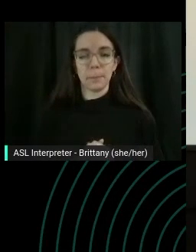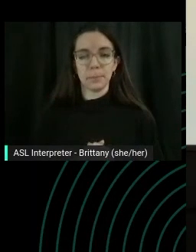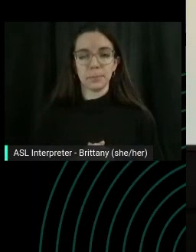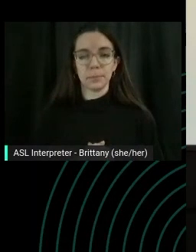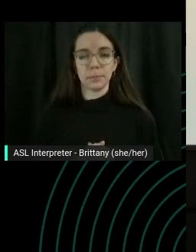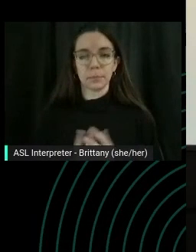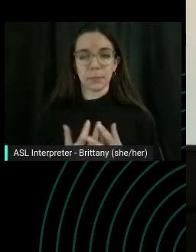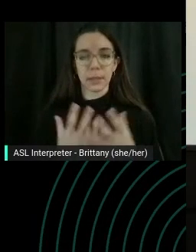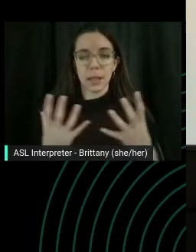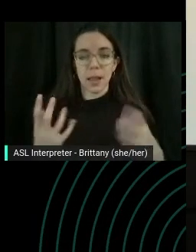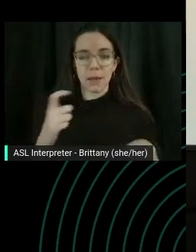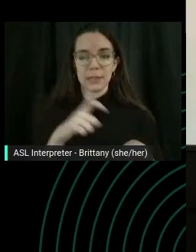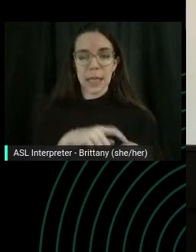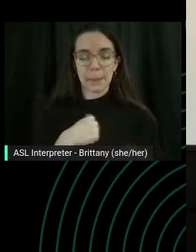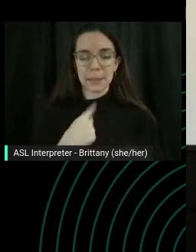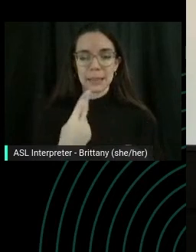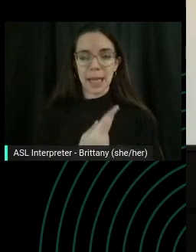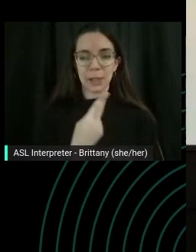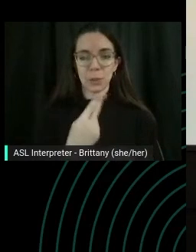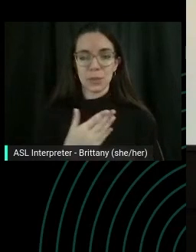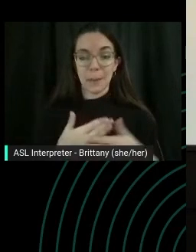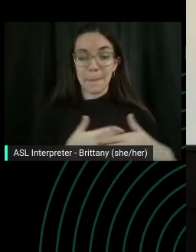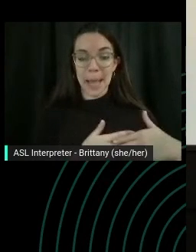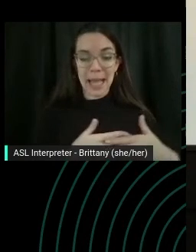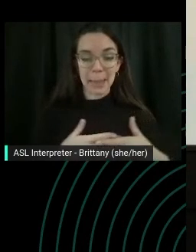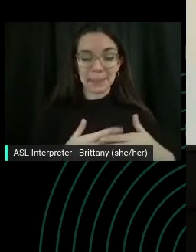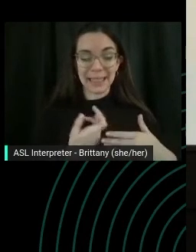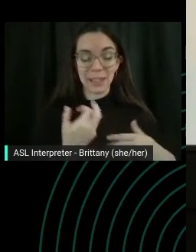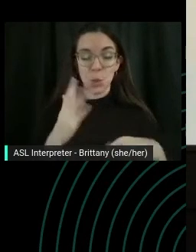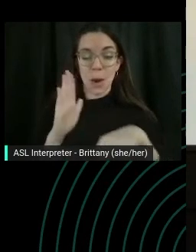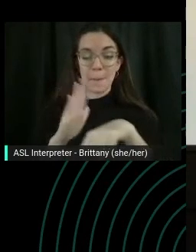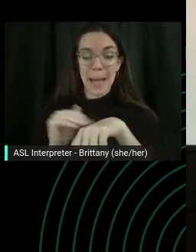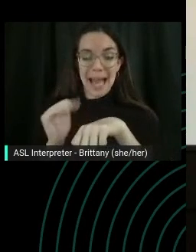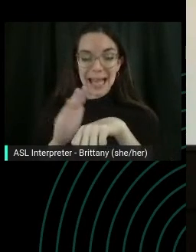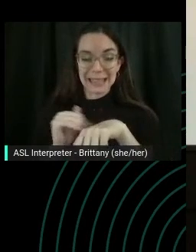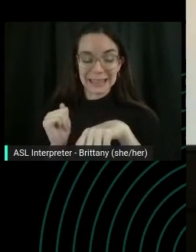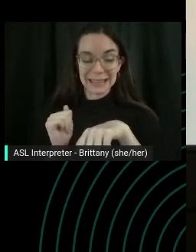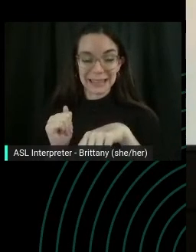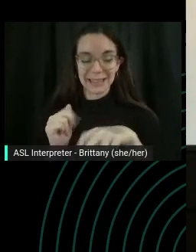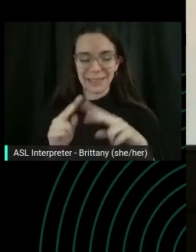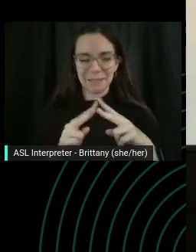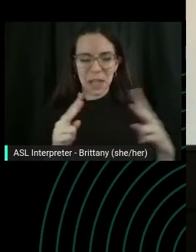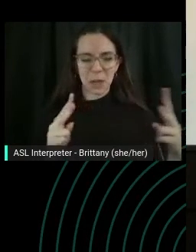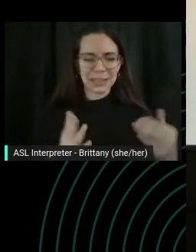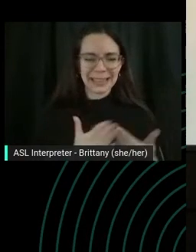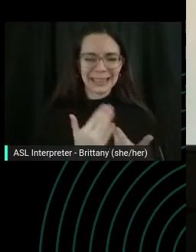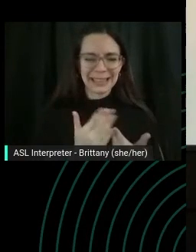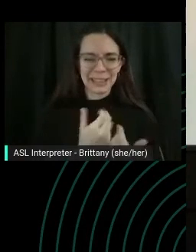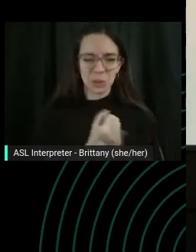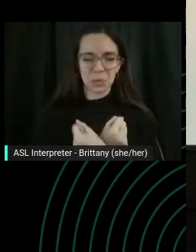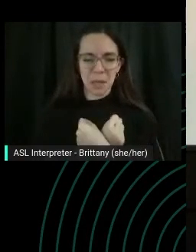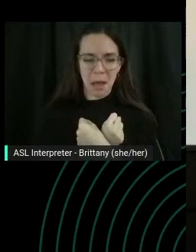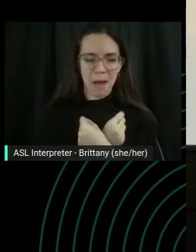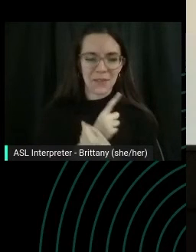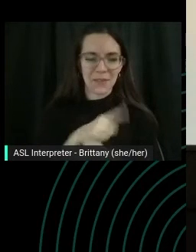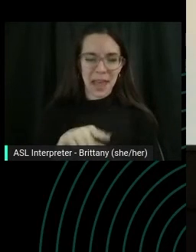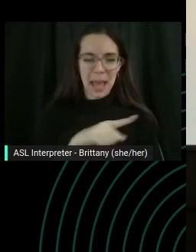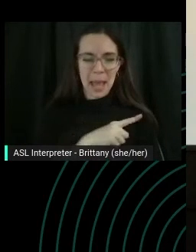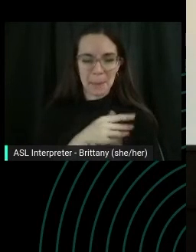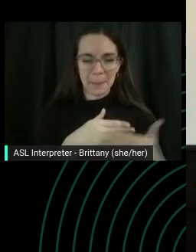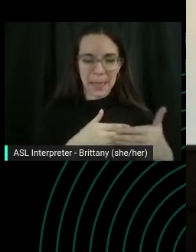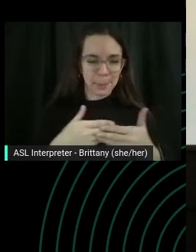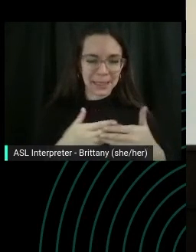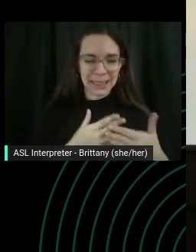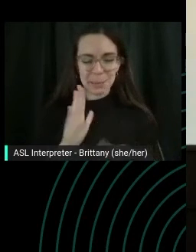A lot of times I use babies or pets. It's very unconditional, very easy to love them.